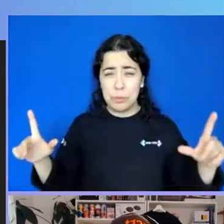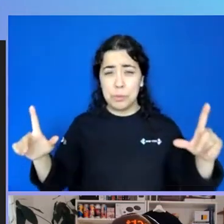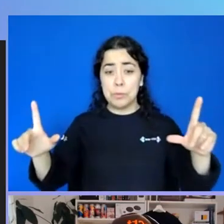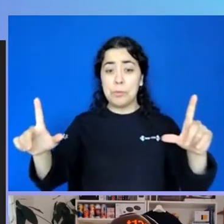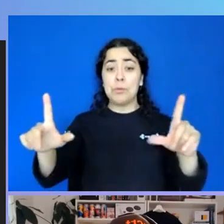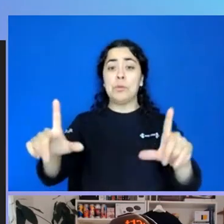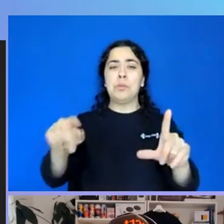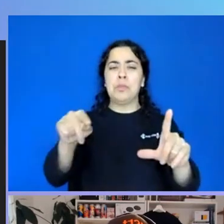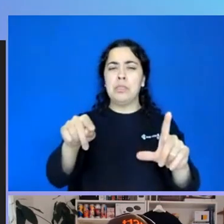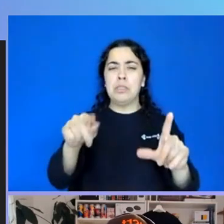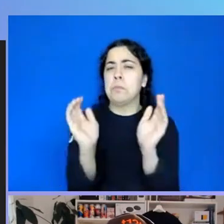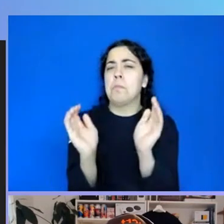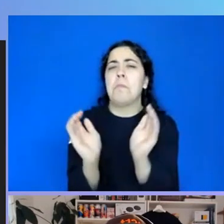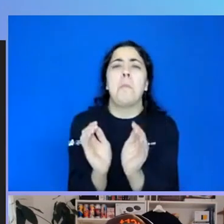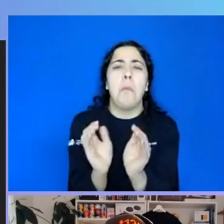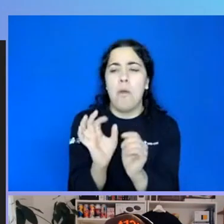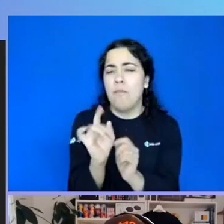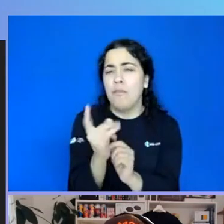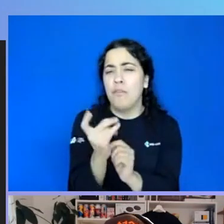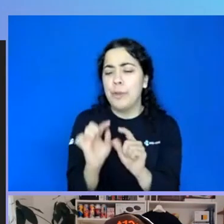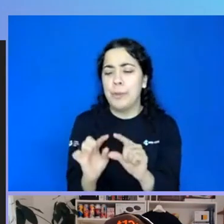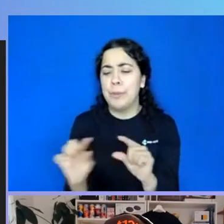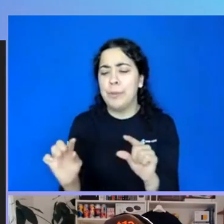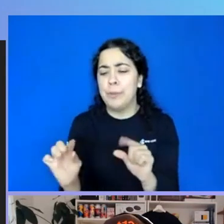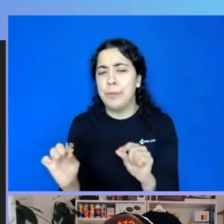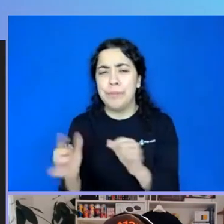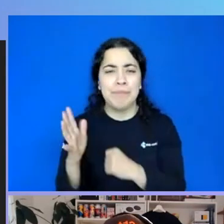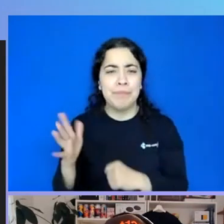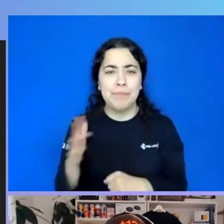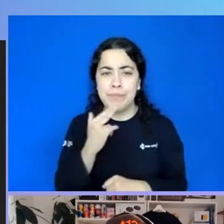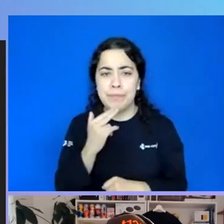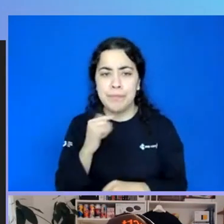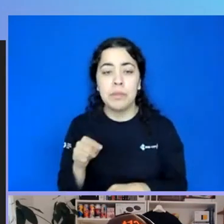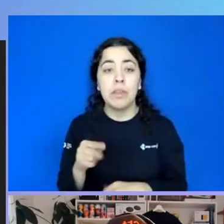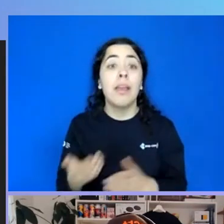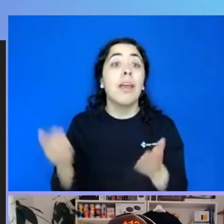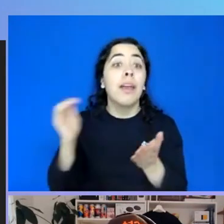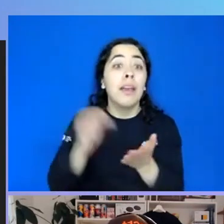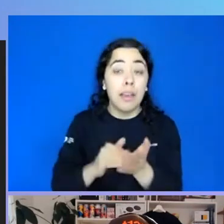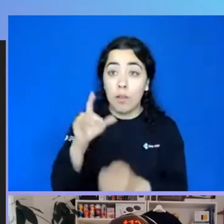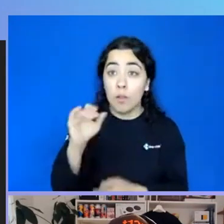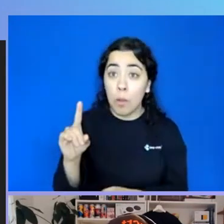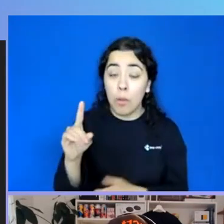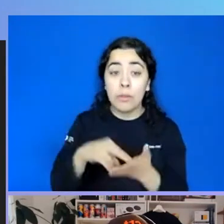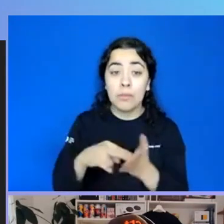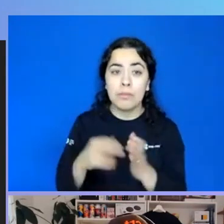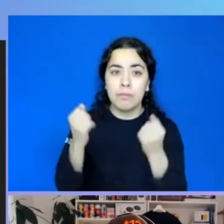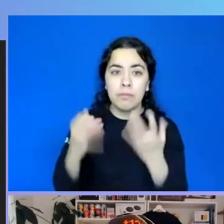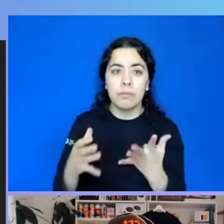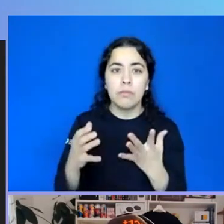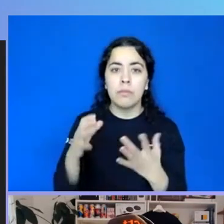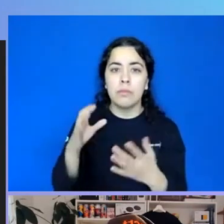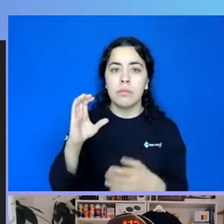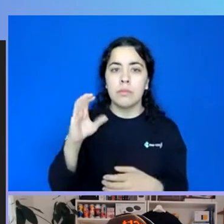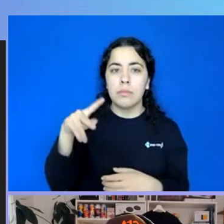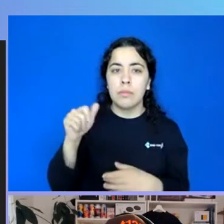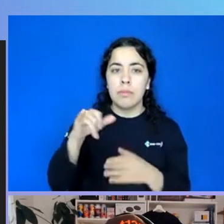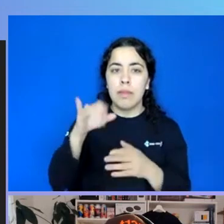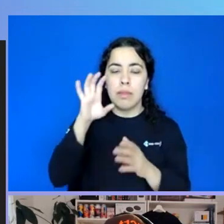footer. And again, a lot of CTAs in this email. There's images